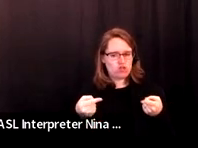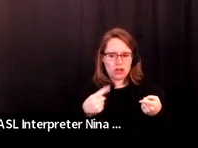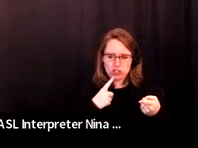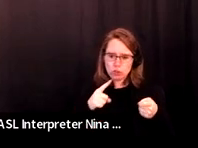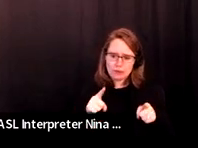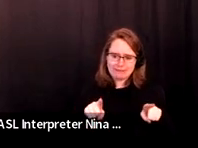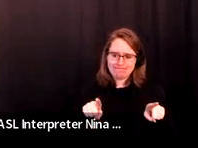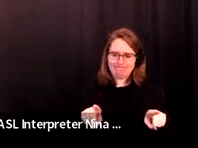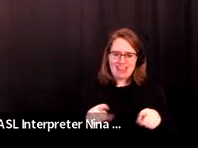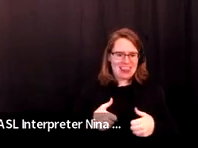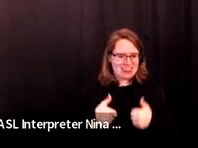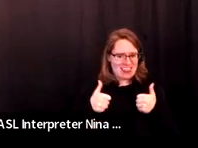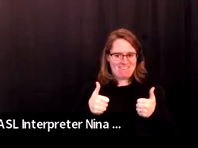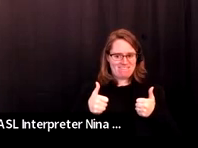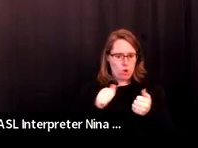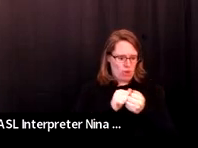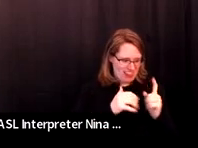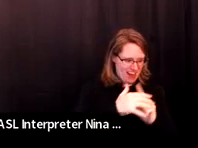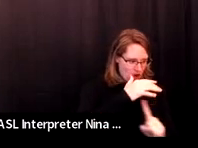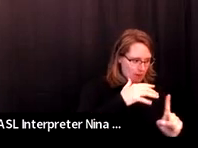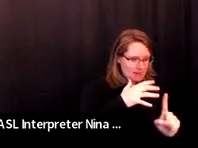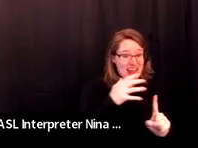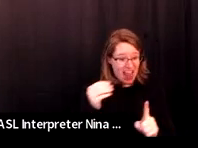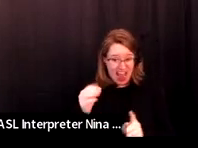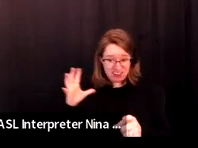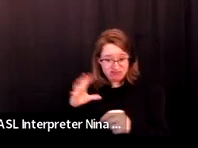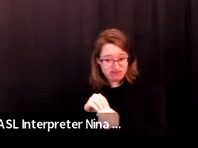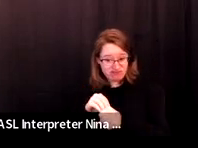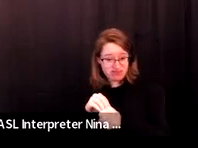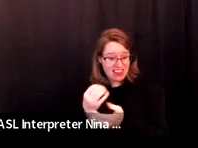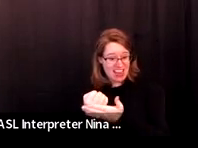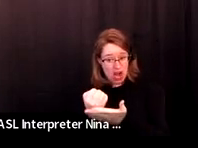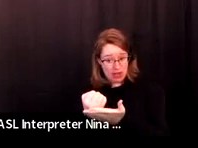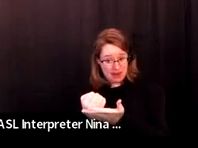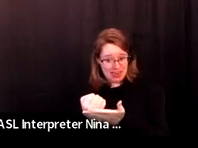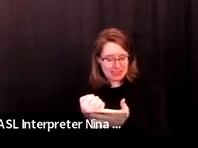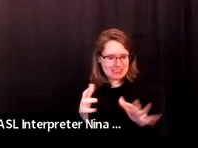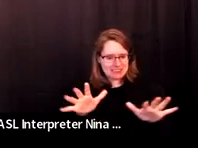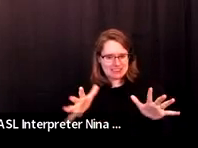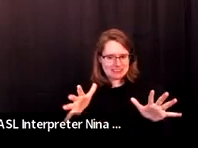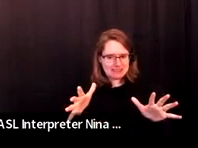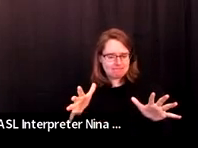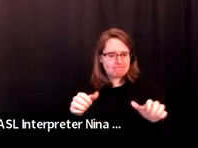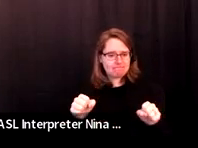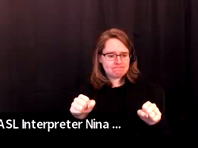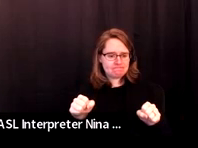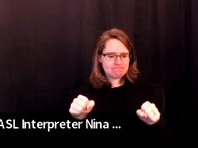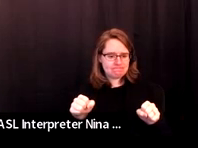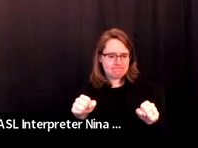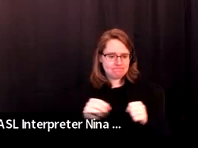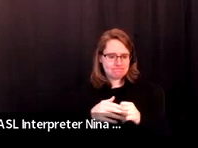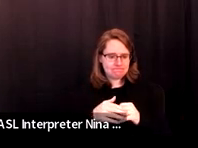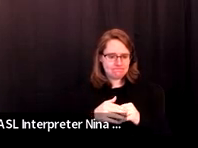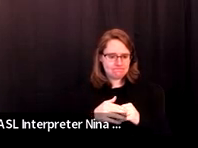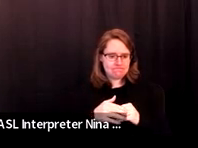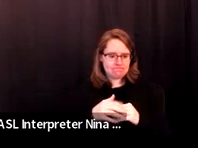while also using it as a major part of your economy. When there's that viewpoint of strict protection.